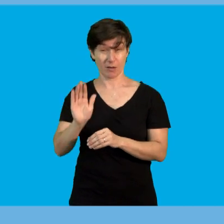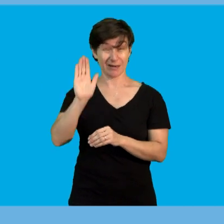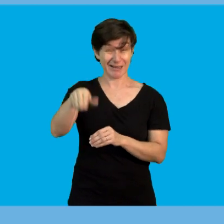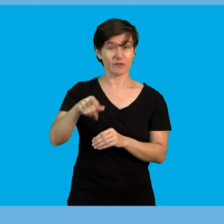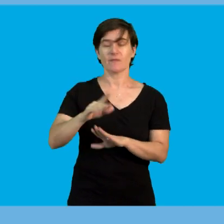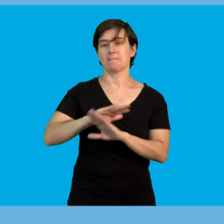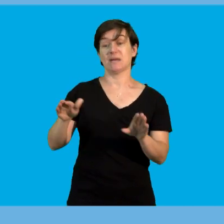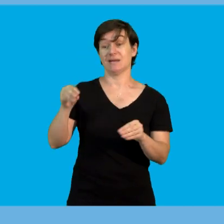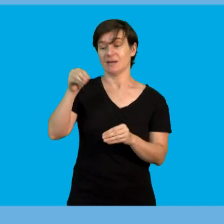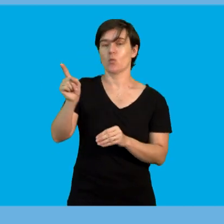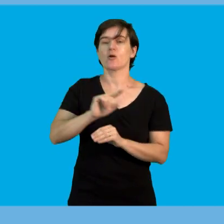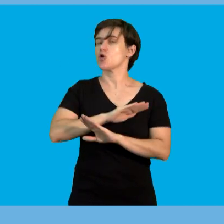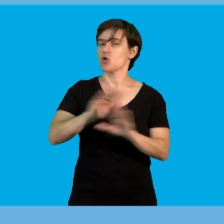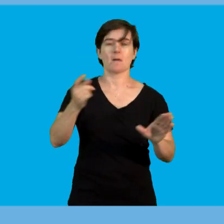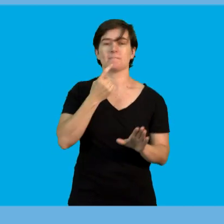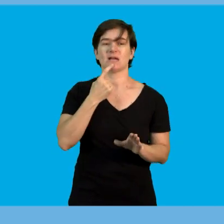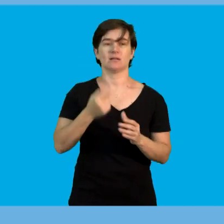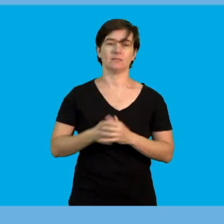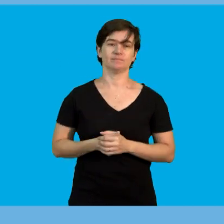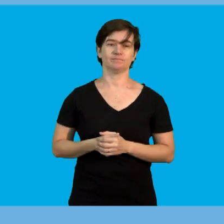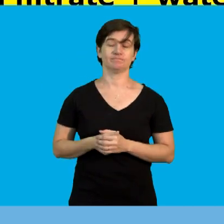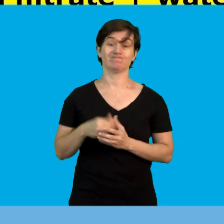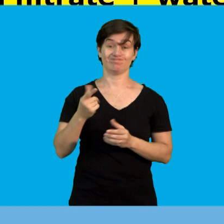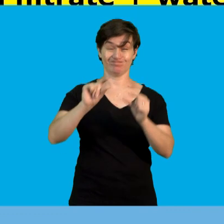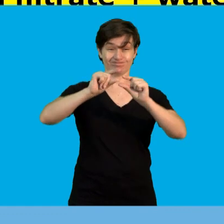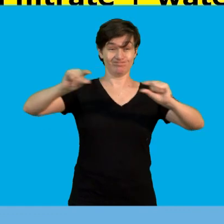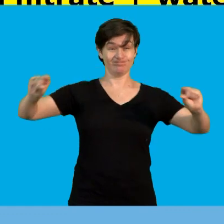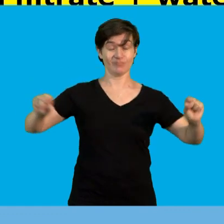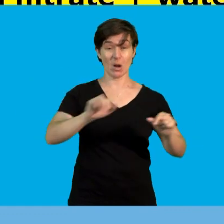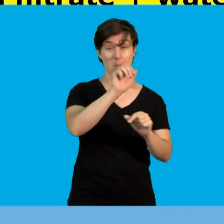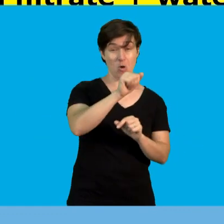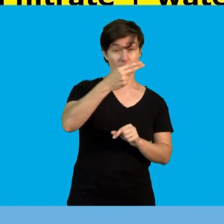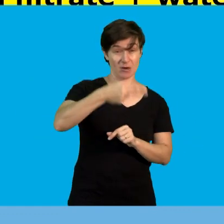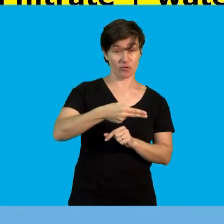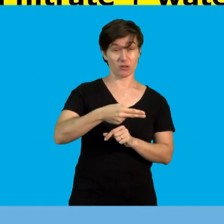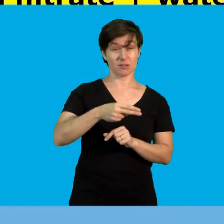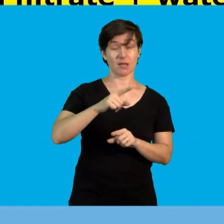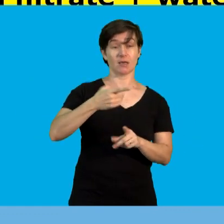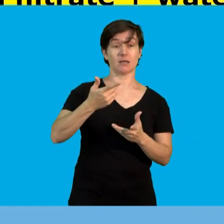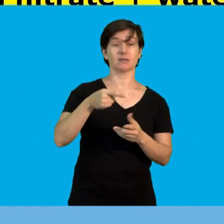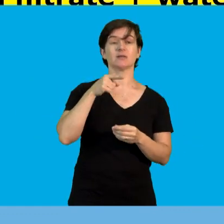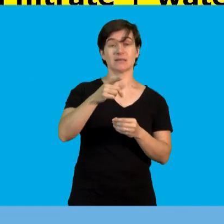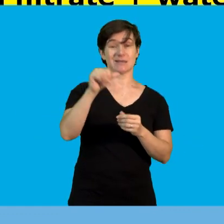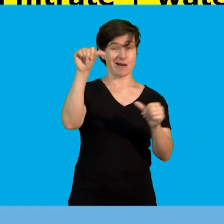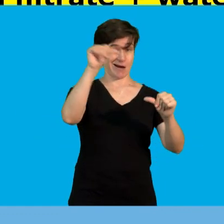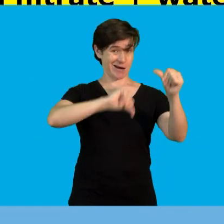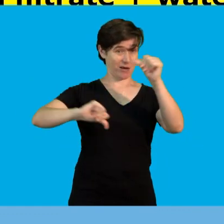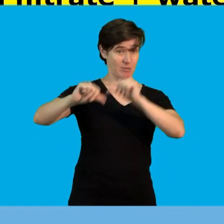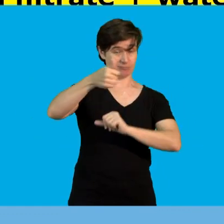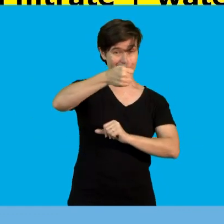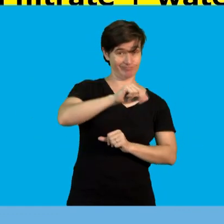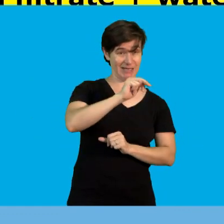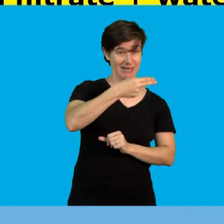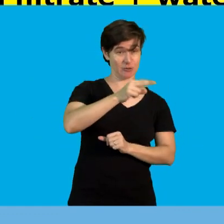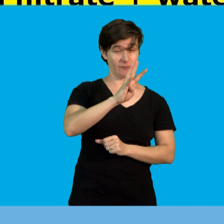contain the non-metals. For an example, we're saying ammonium hydroxide, this is the chemical formula